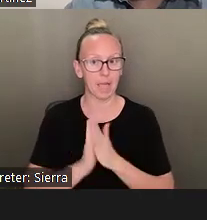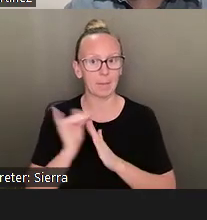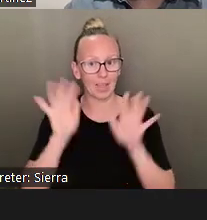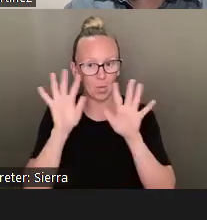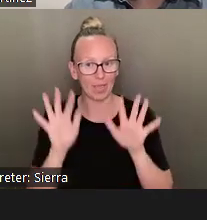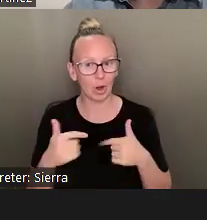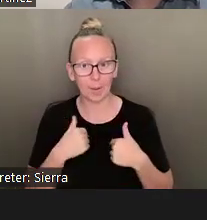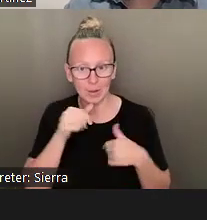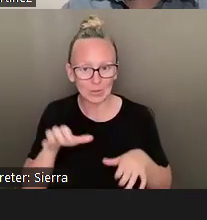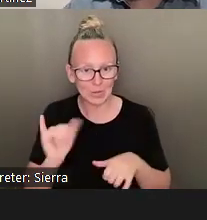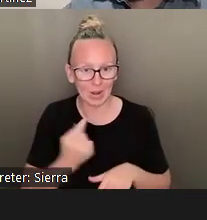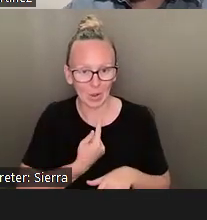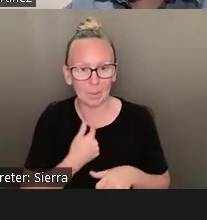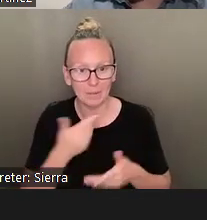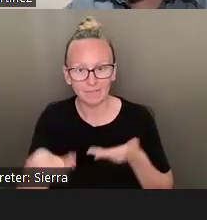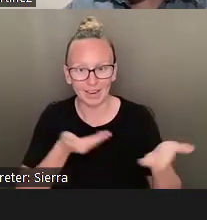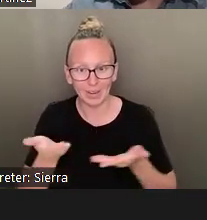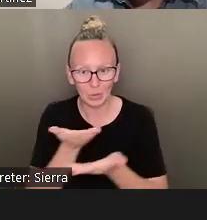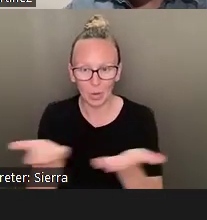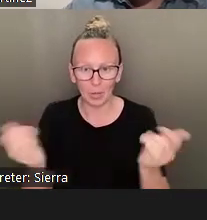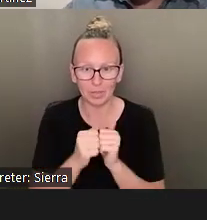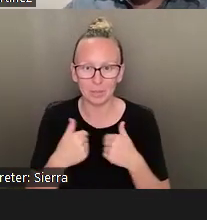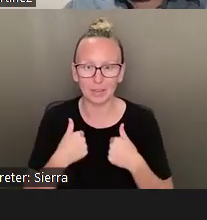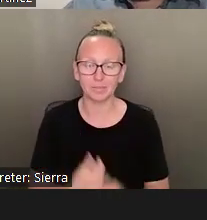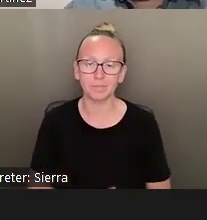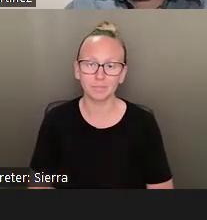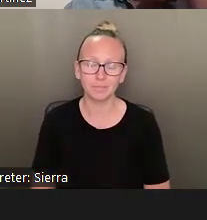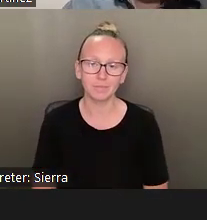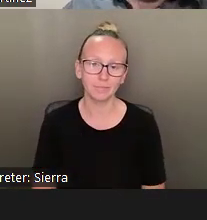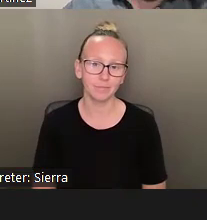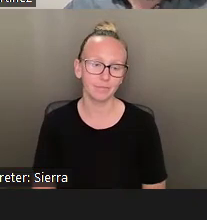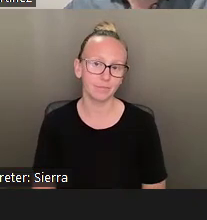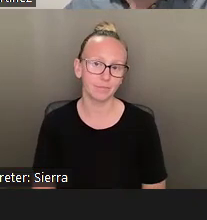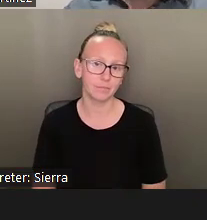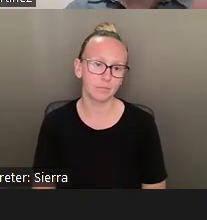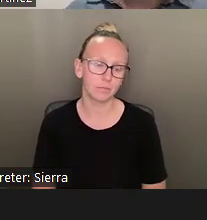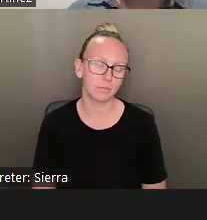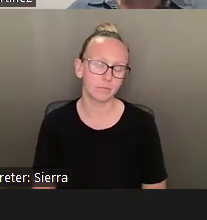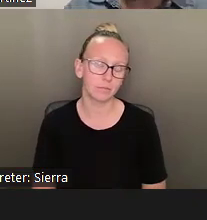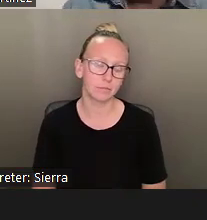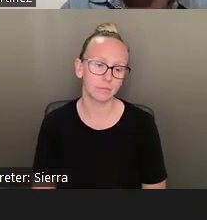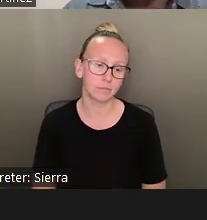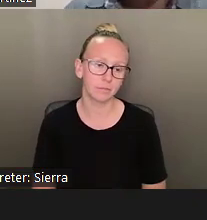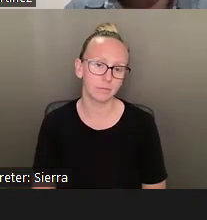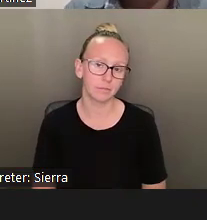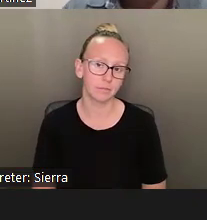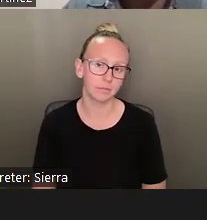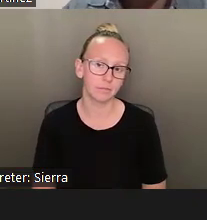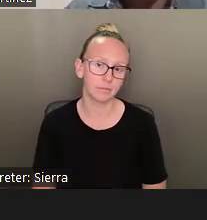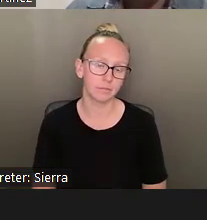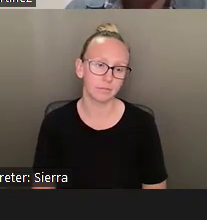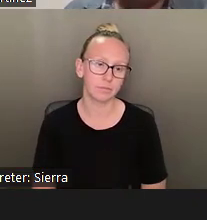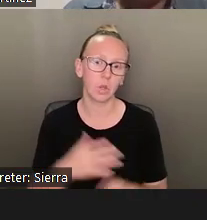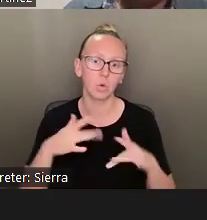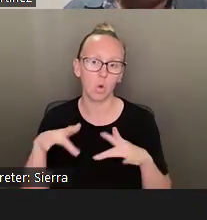not doing it alone. I'm inviting all of you with me. This is a recording from the Boise River.